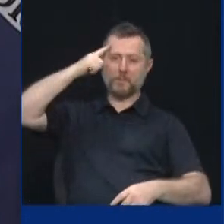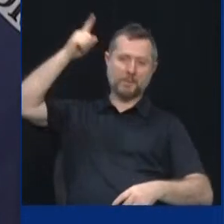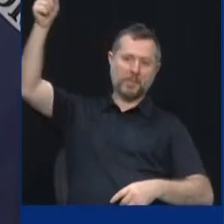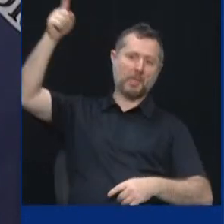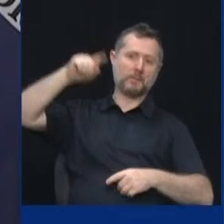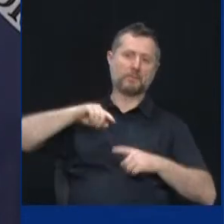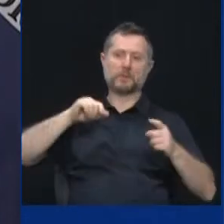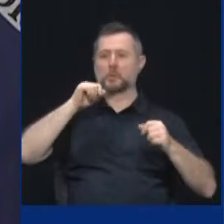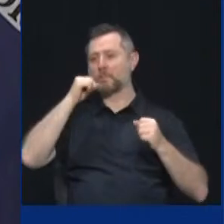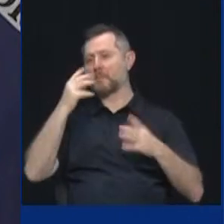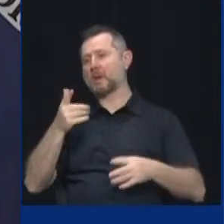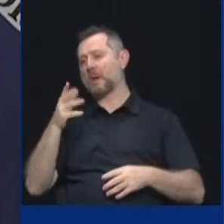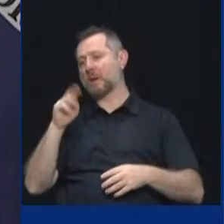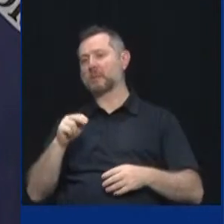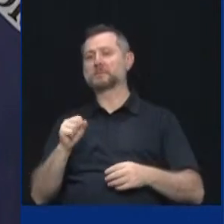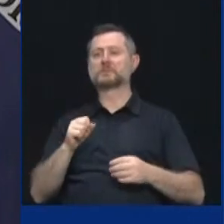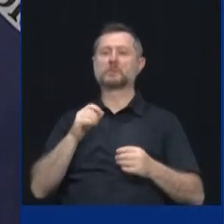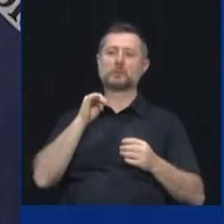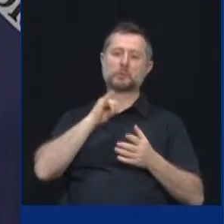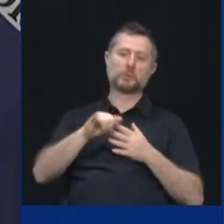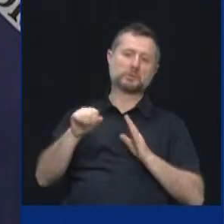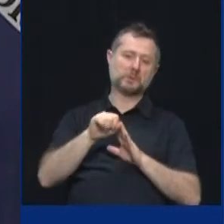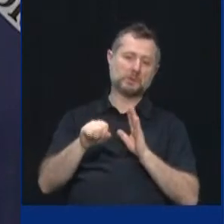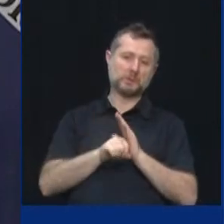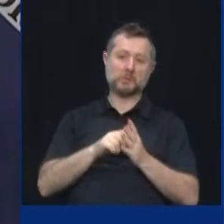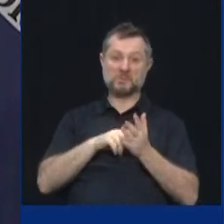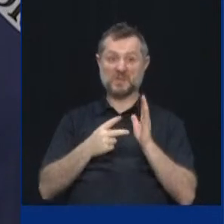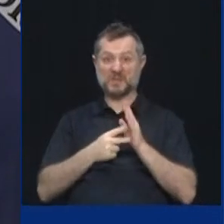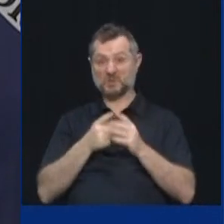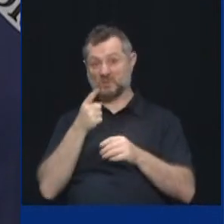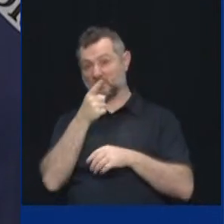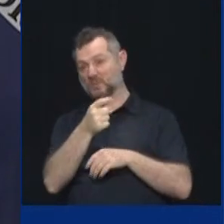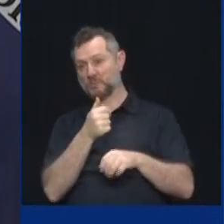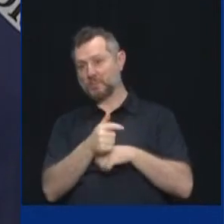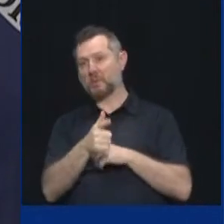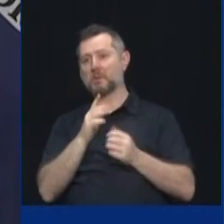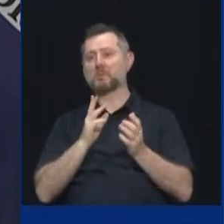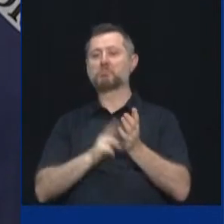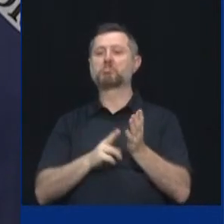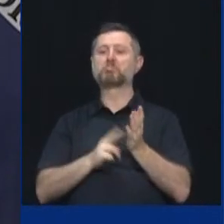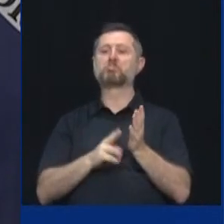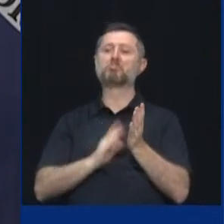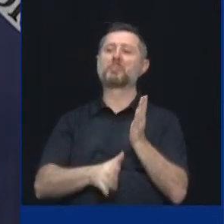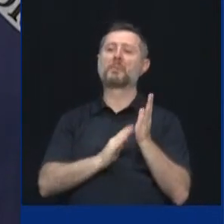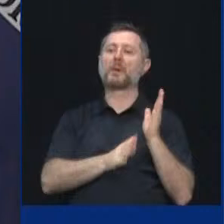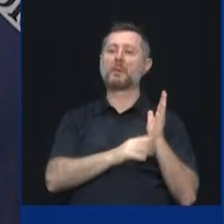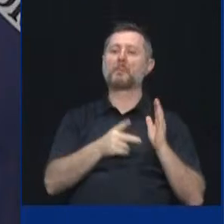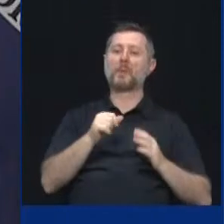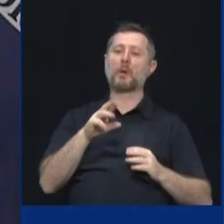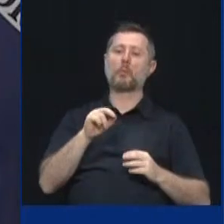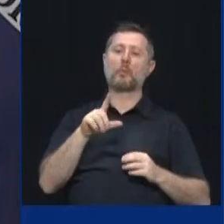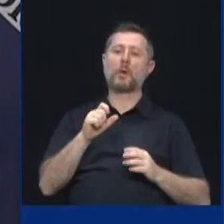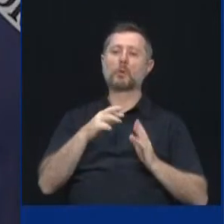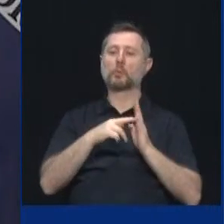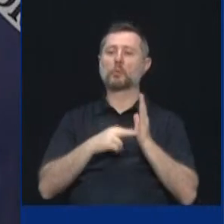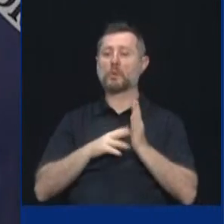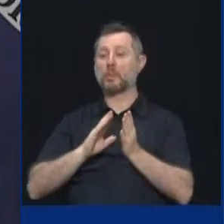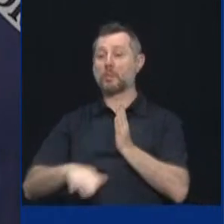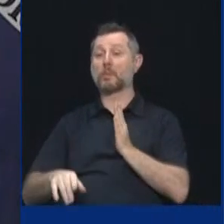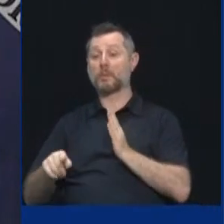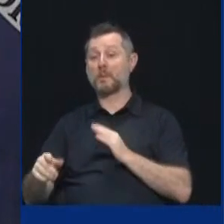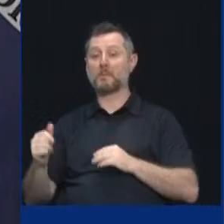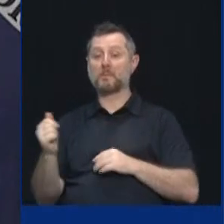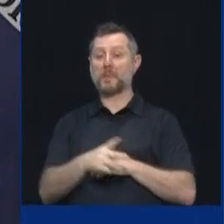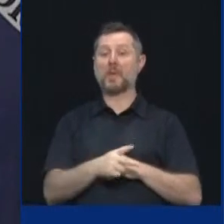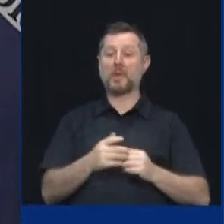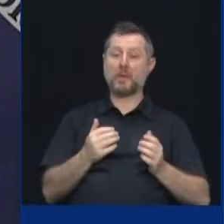flow of guns, and the state, meaning you, because of parole, because there's your parole rules. People get paroled, they come back,